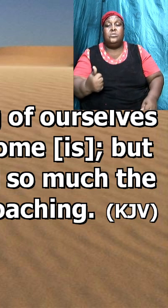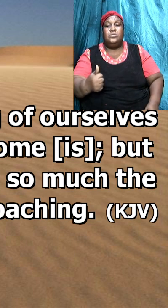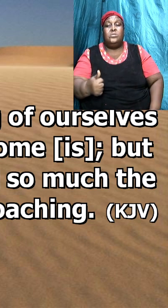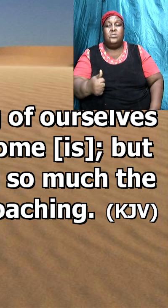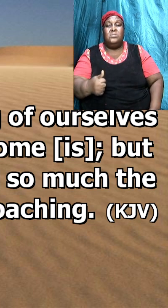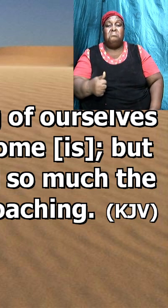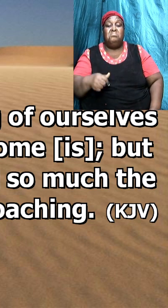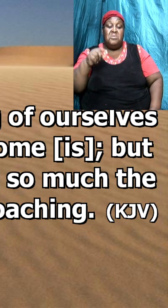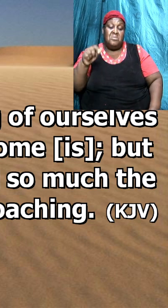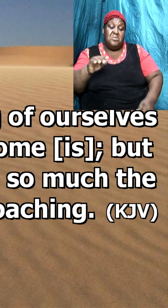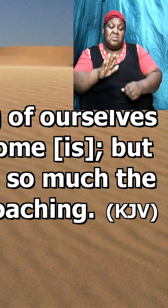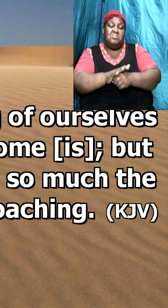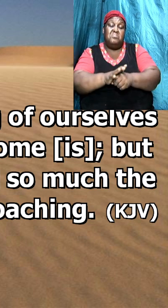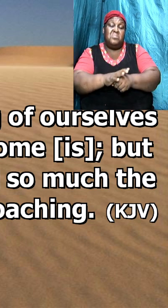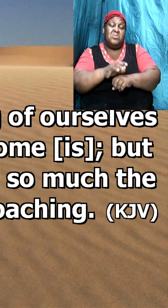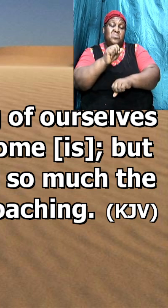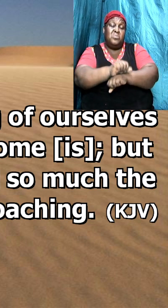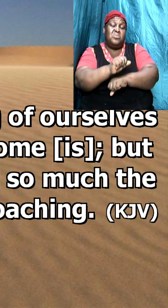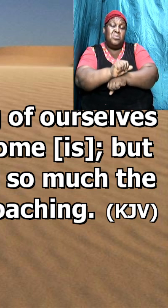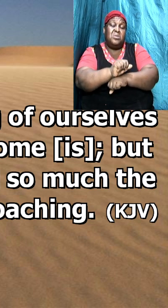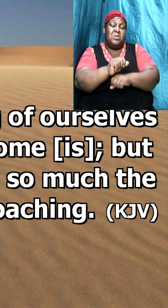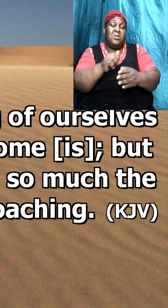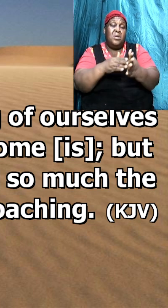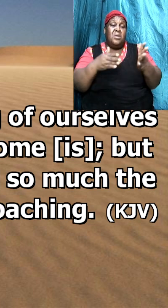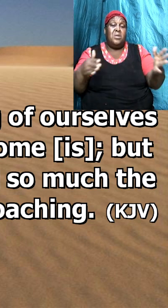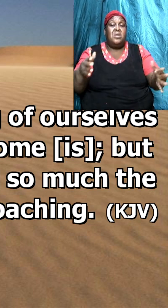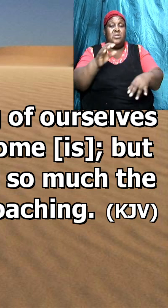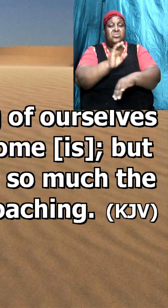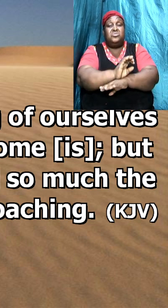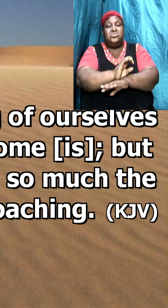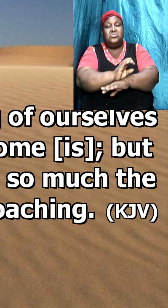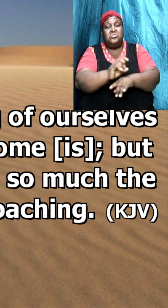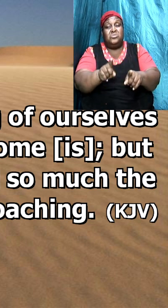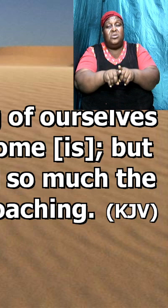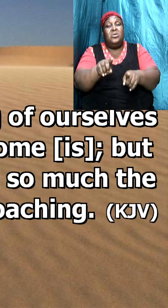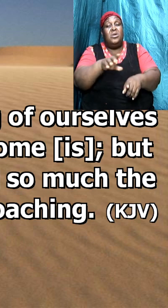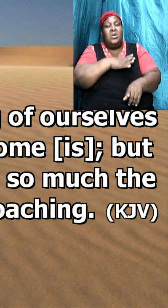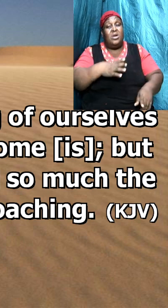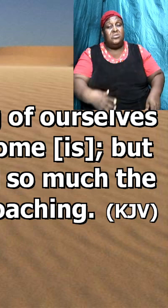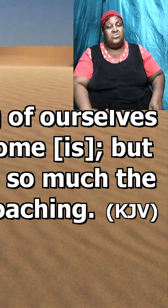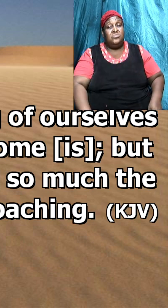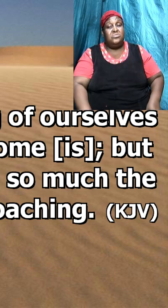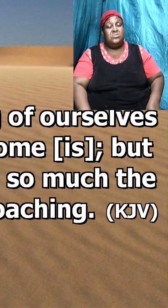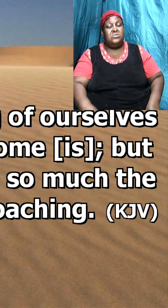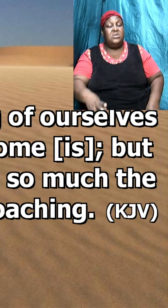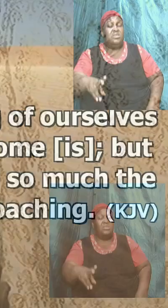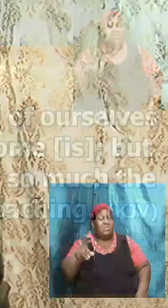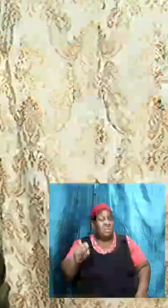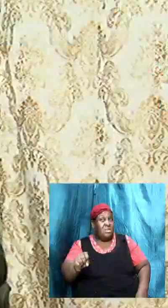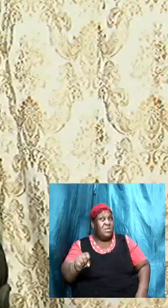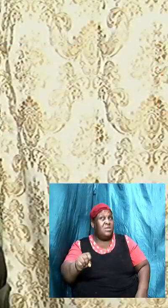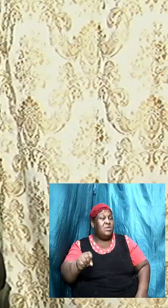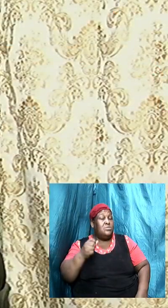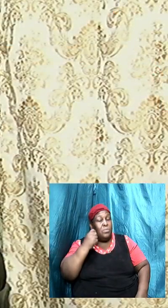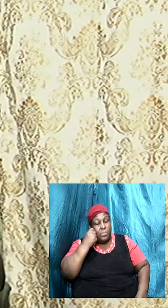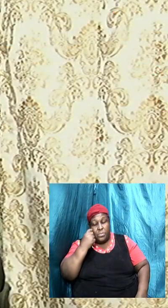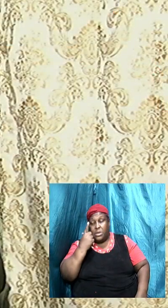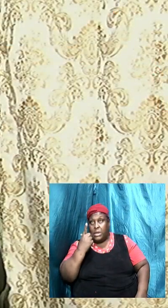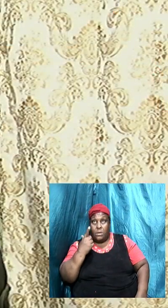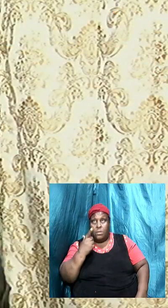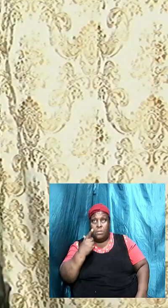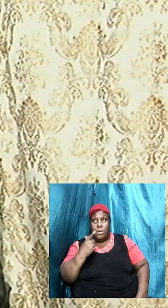it is working against the church. And as Christians, we need to wake up and realize what is